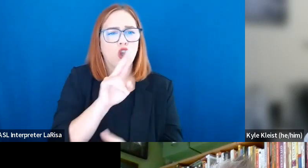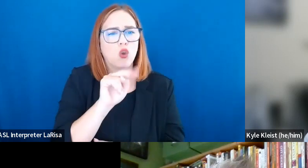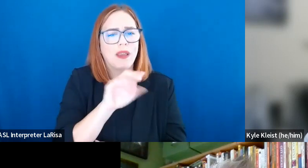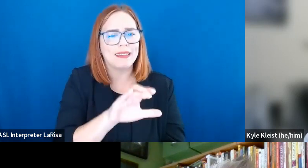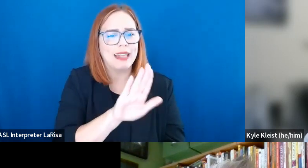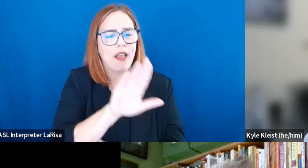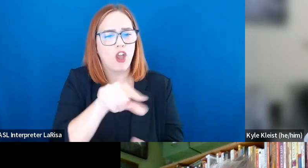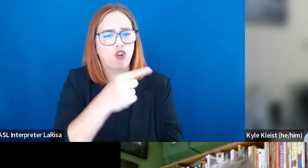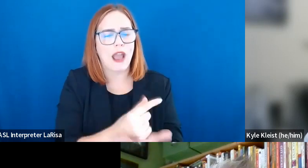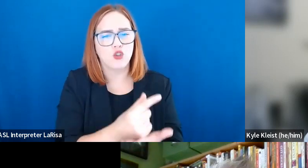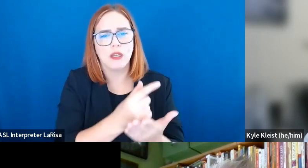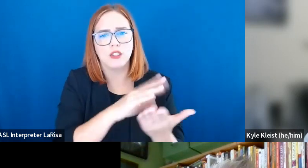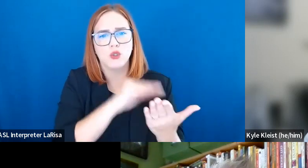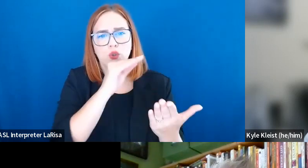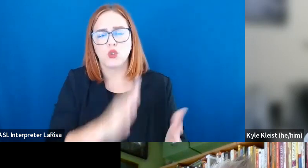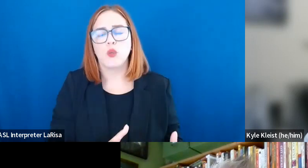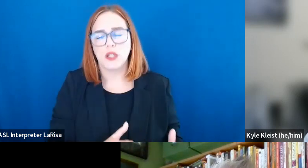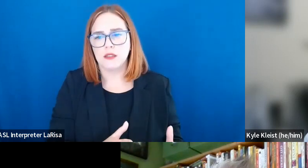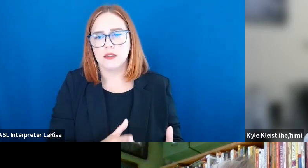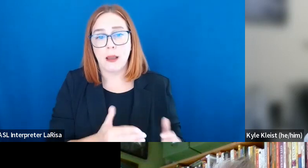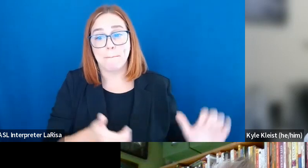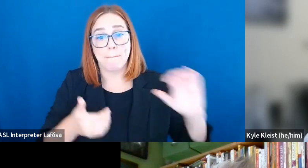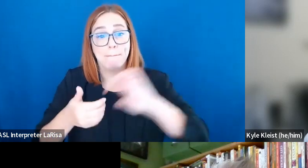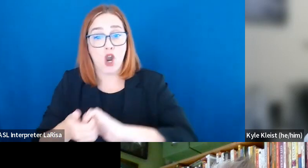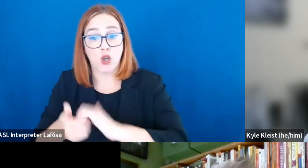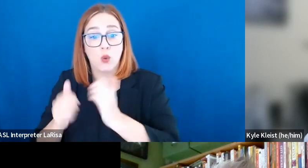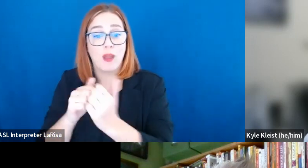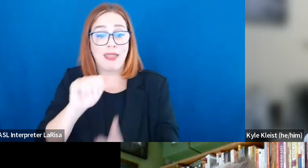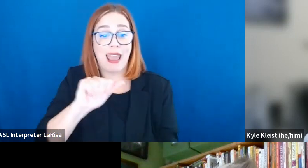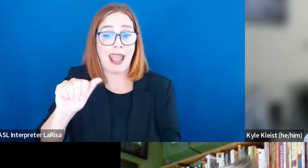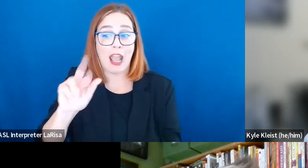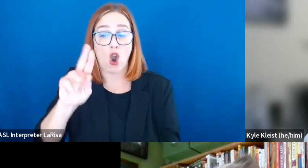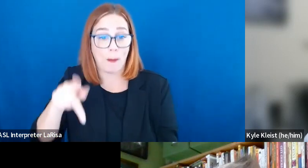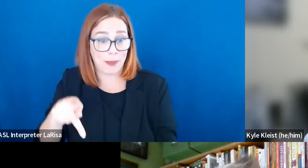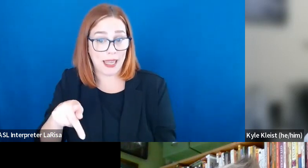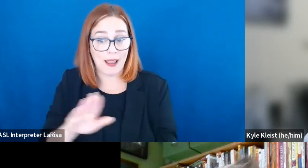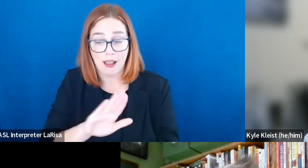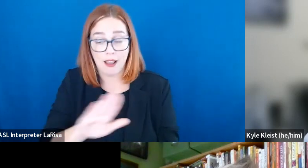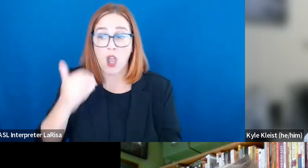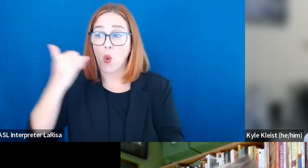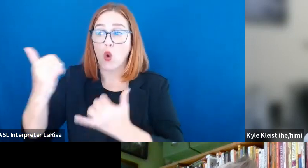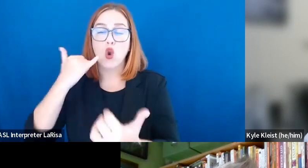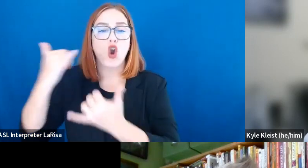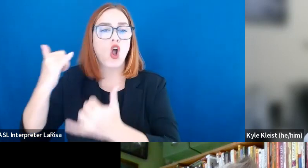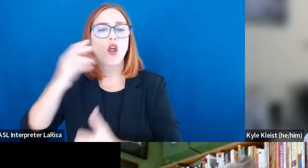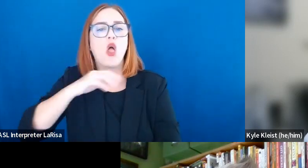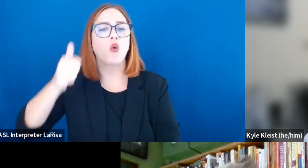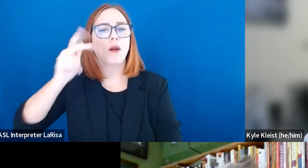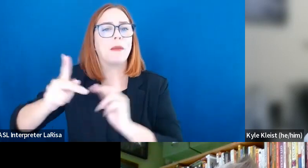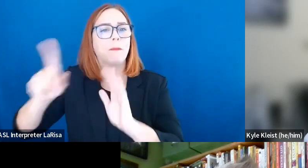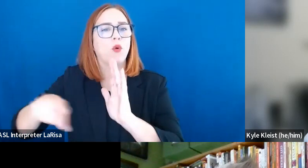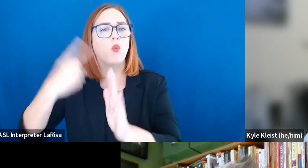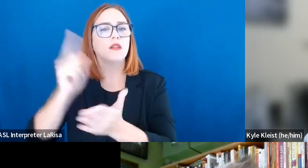students had partnered with AARP, and they were calling older people like once a week and having like